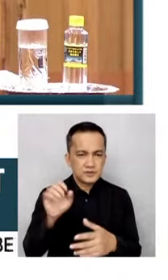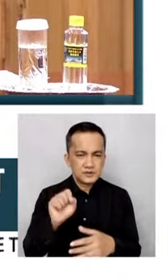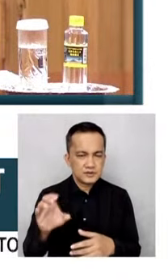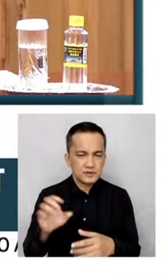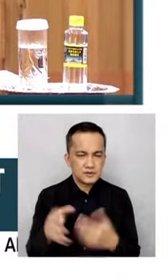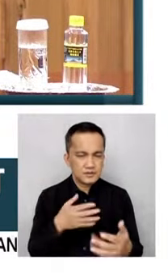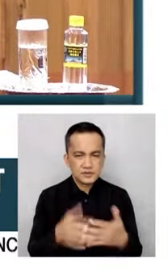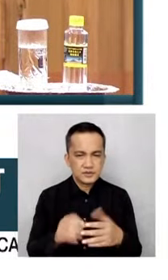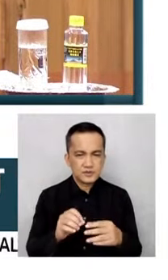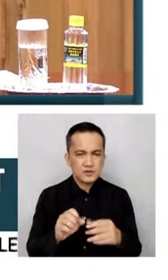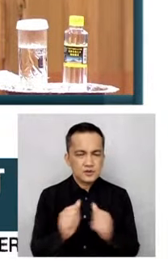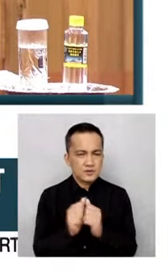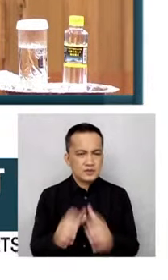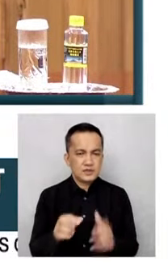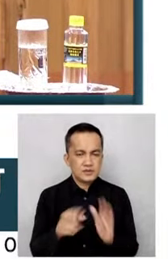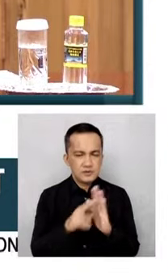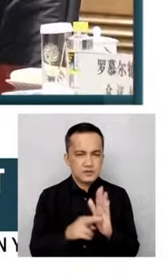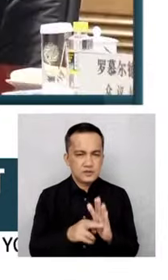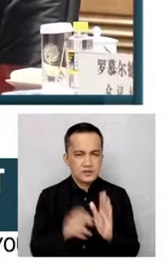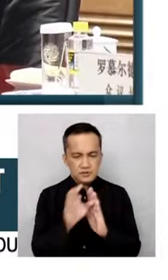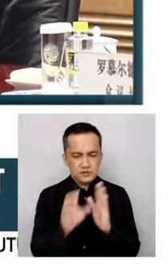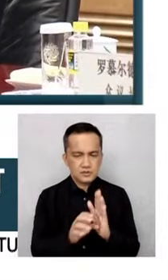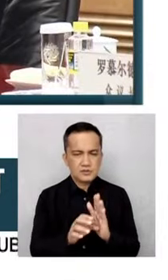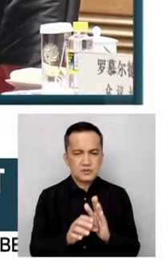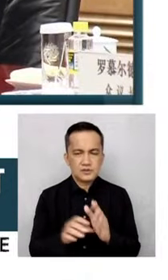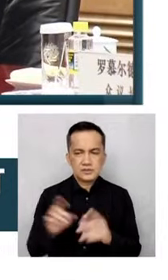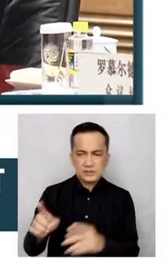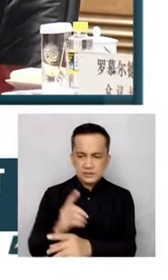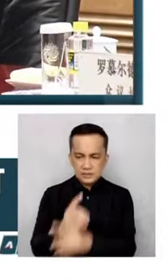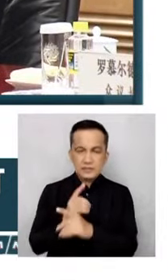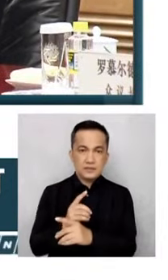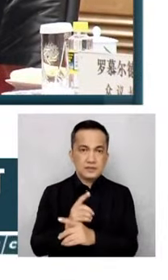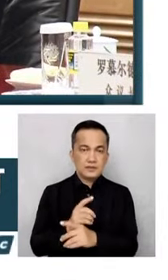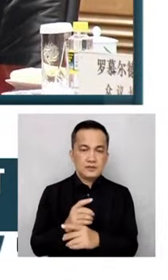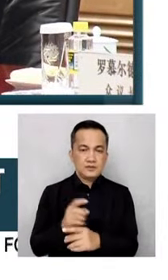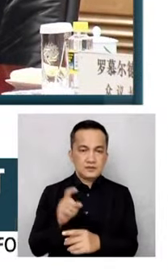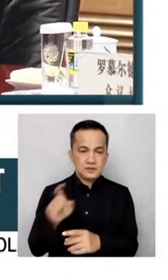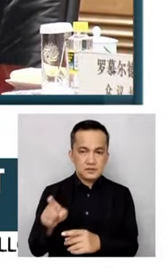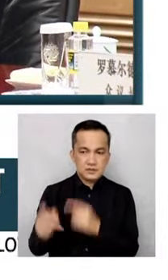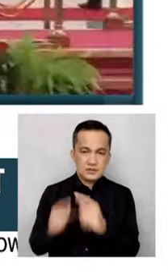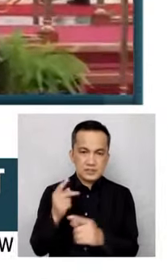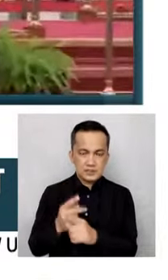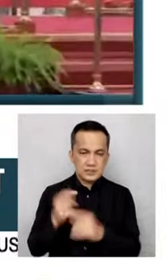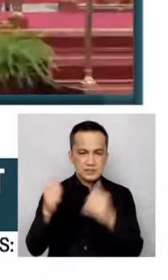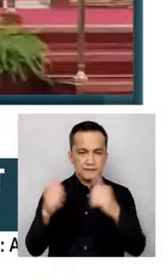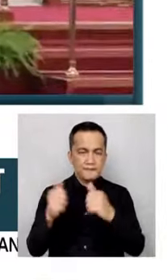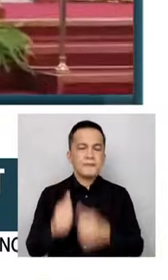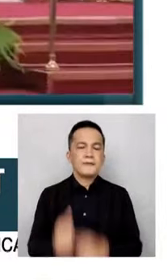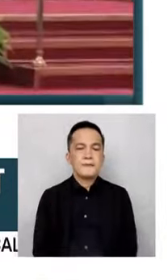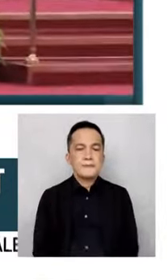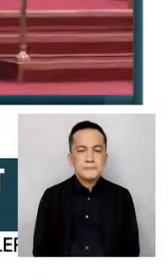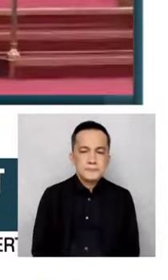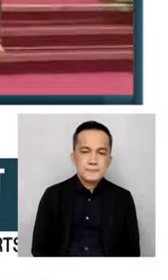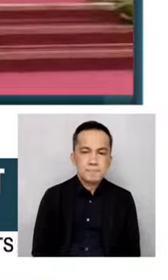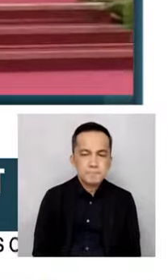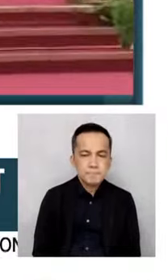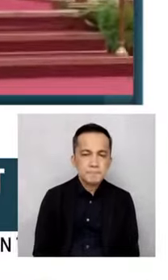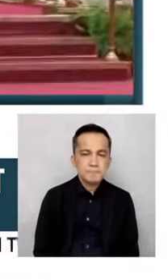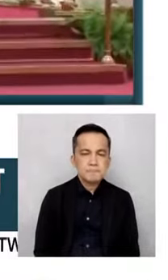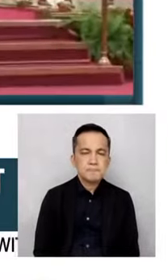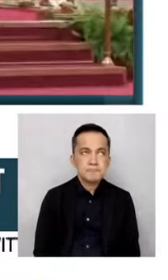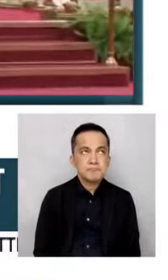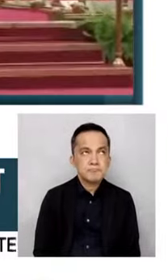the constitution is there. It is a strong deterrent, supposedly, to these kinds of agreements. Mm-hmm.